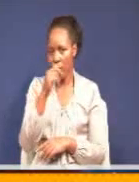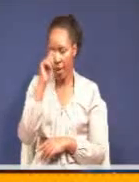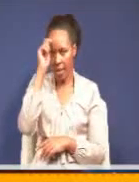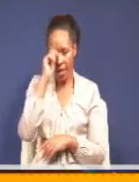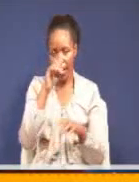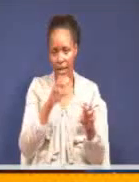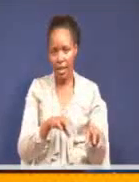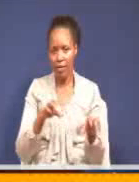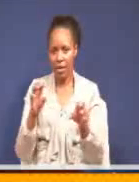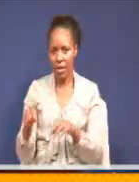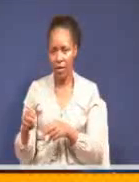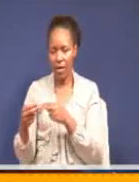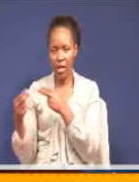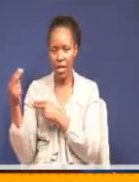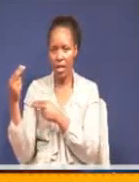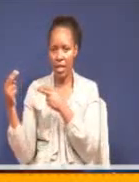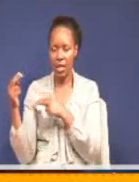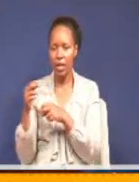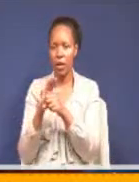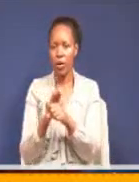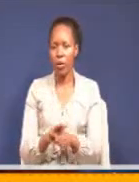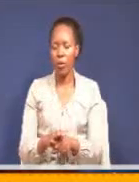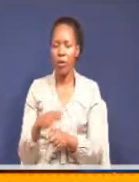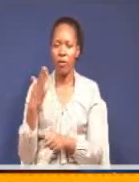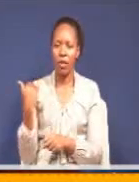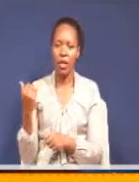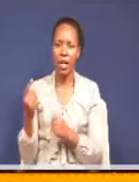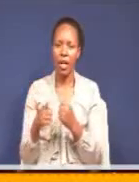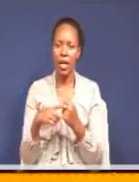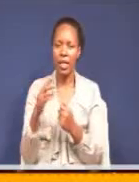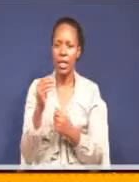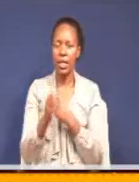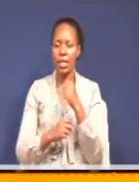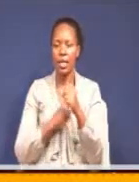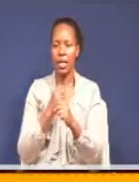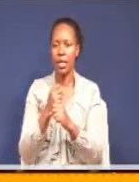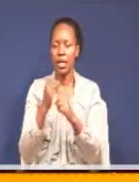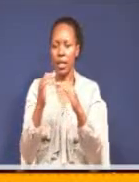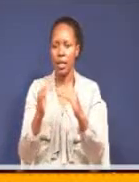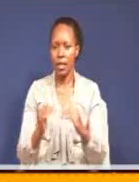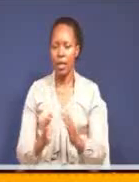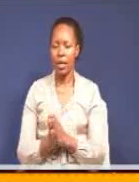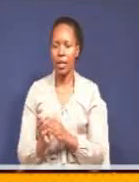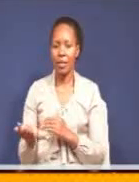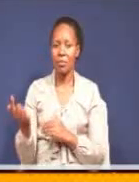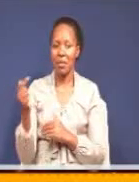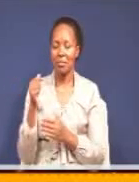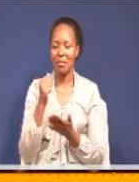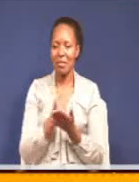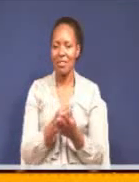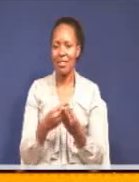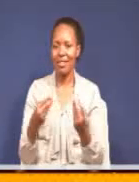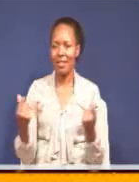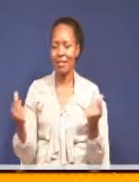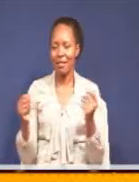those historical changes in terms of road network for the last 6 years down the line? We came to office so that we can solve problems.